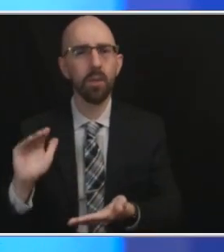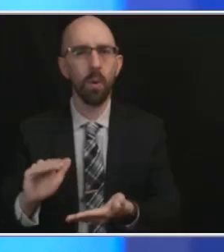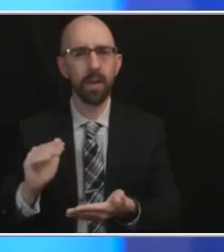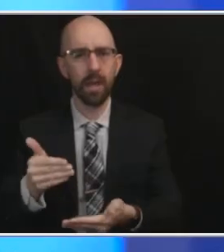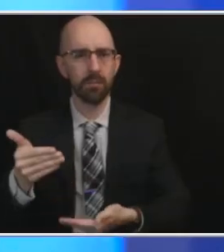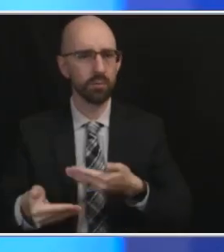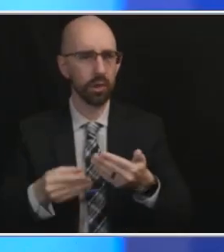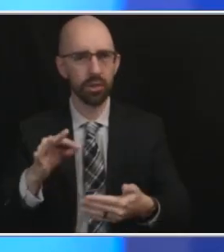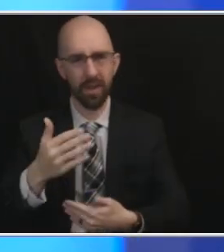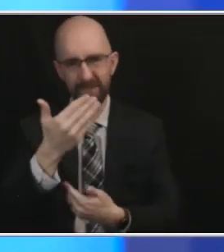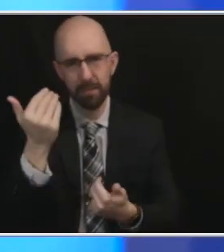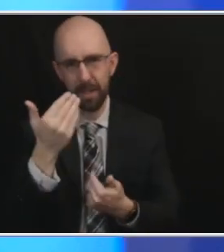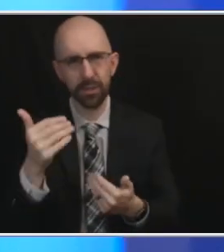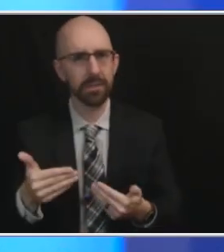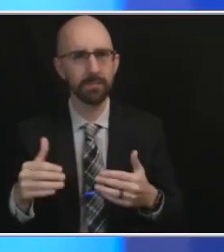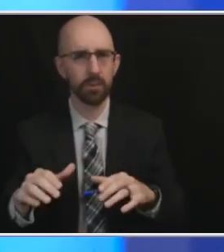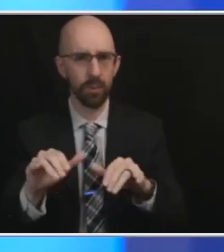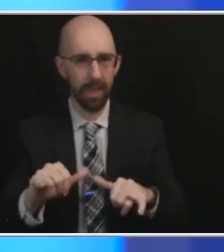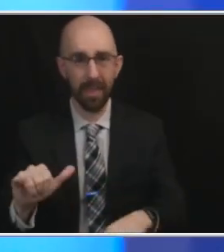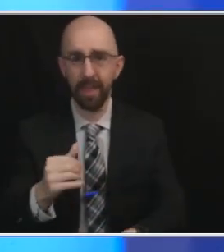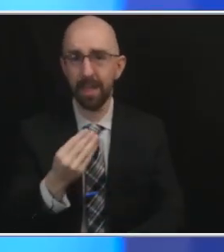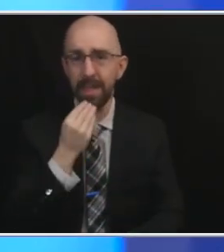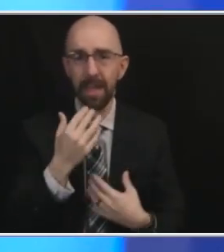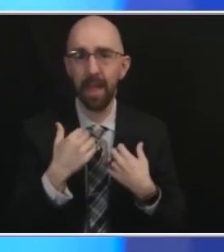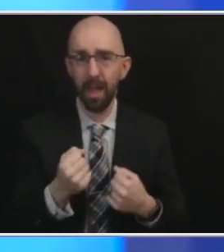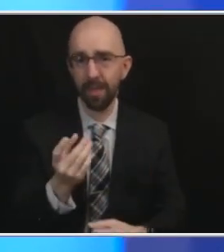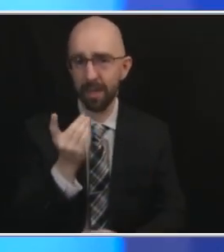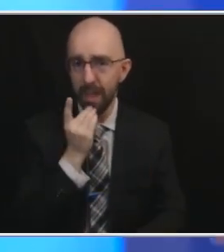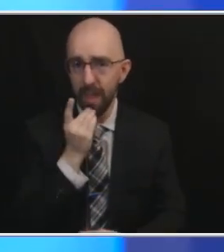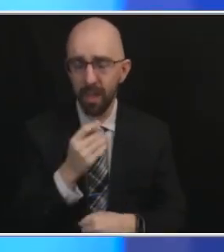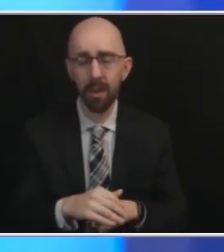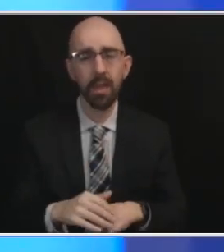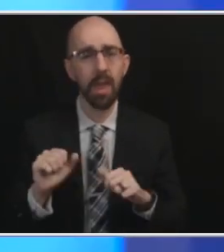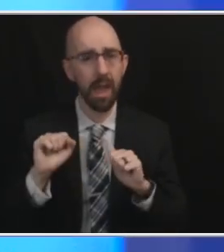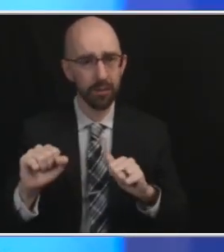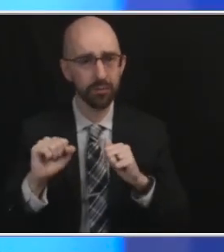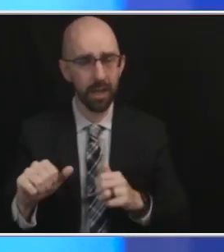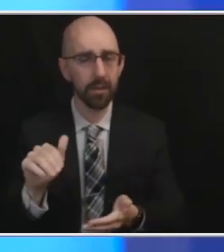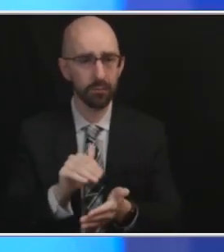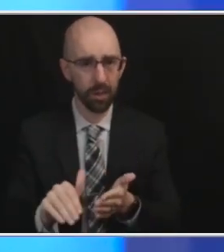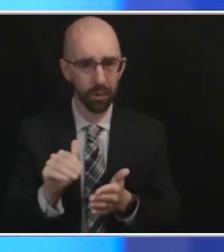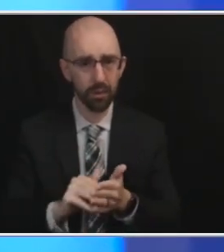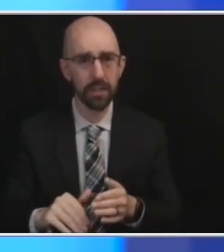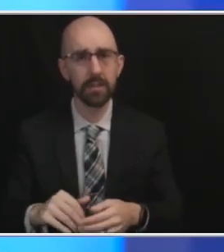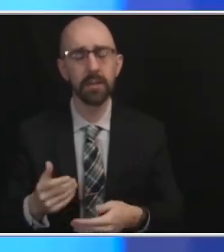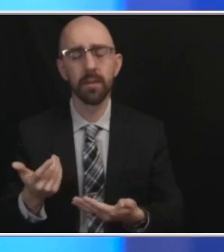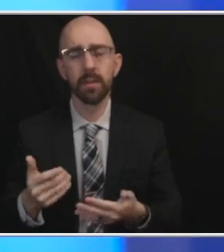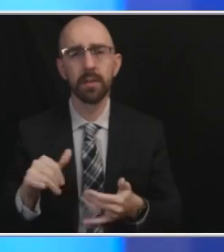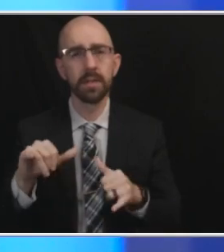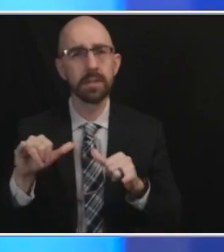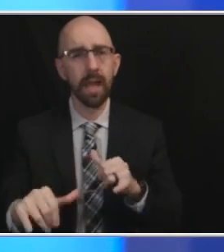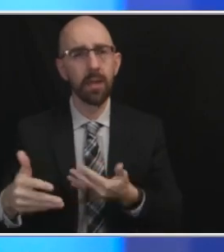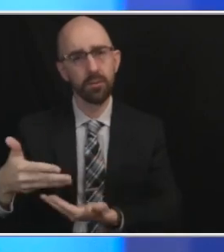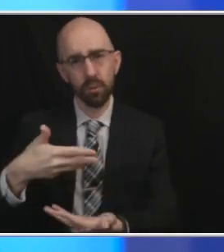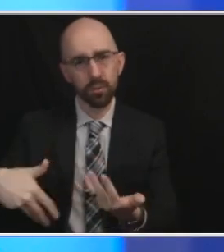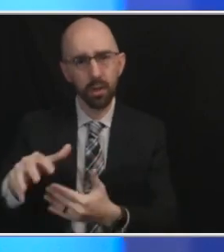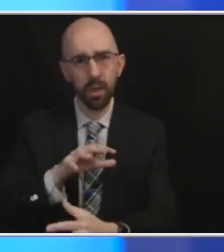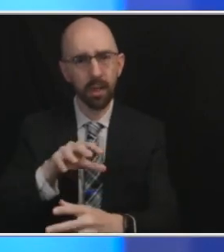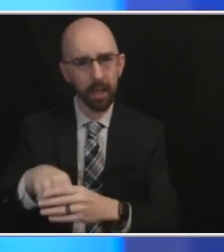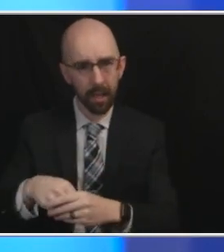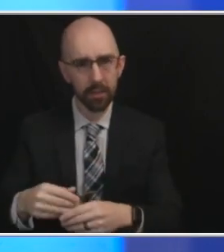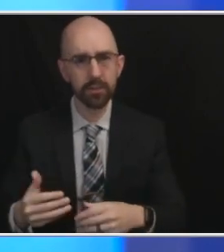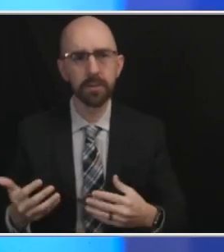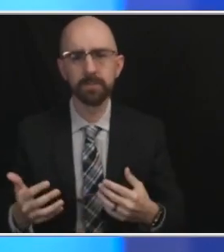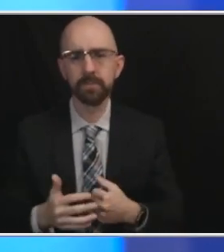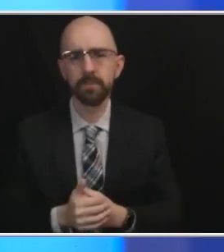dementia. Things like eating a very healthy diet, exercising regularly, staying very socially engaged, making sure